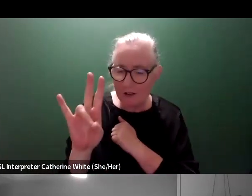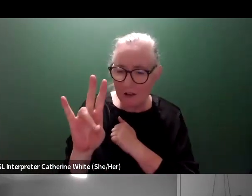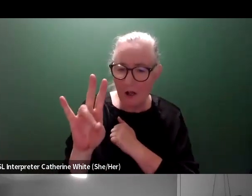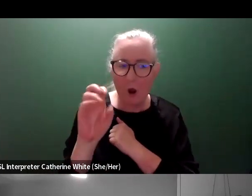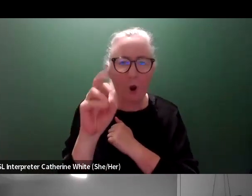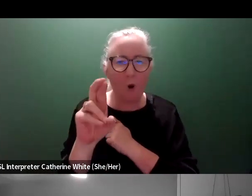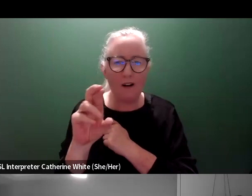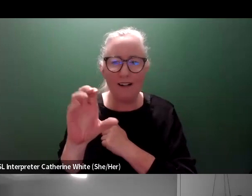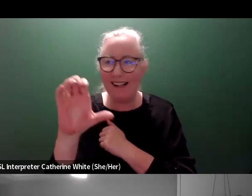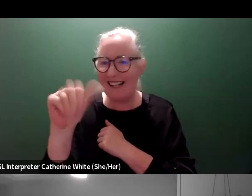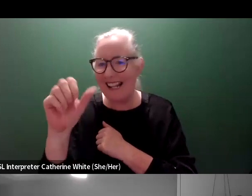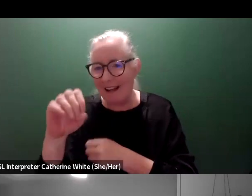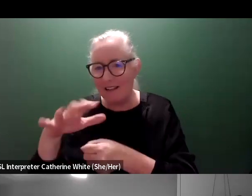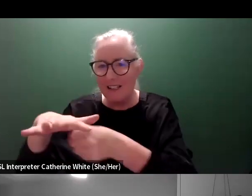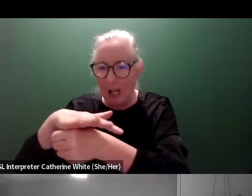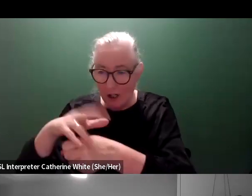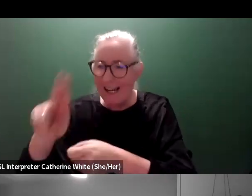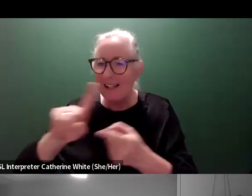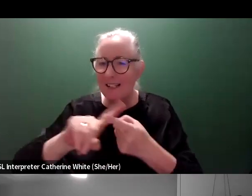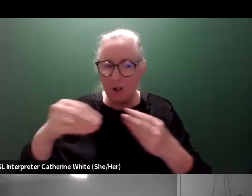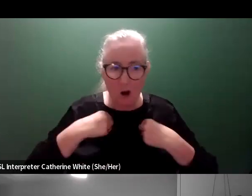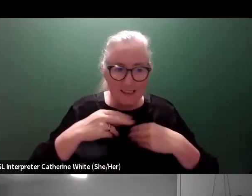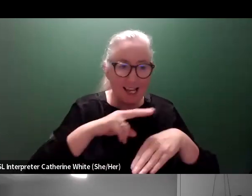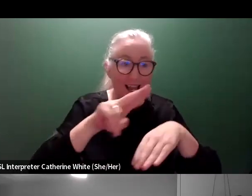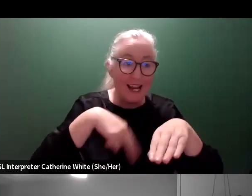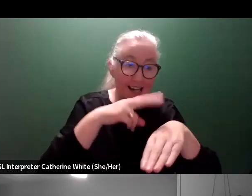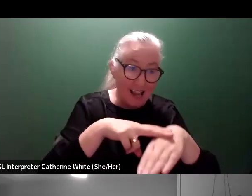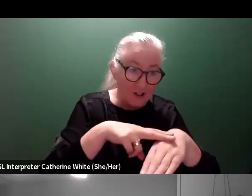case scenarios to us at